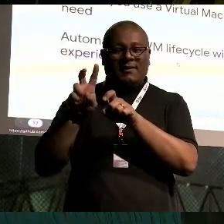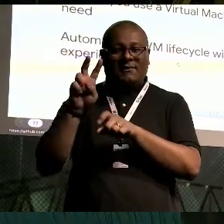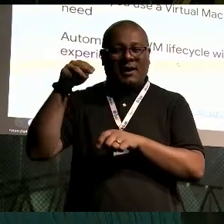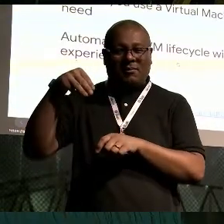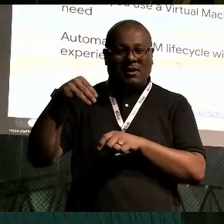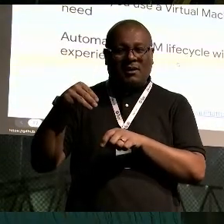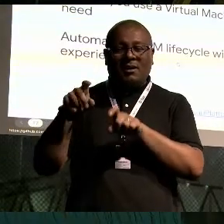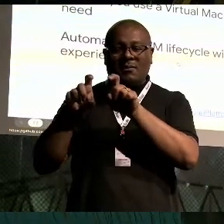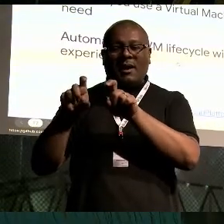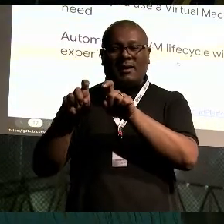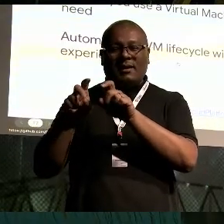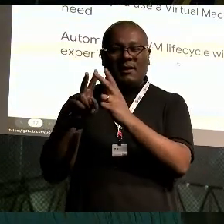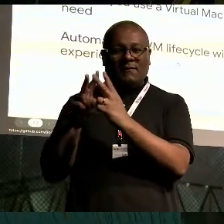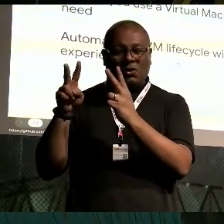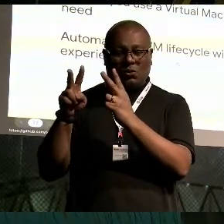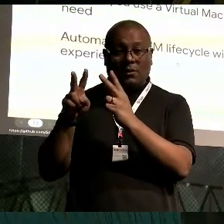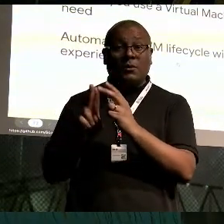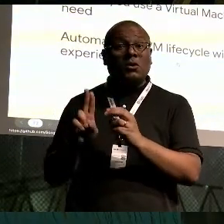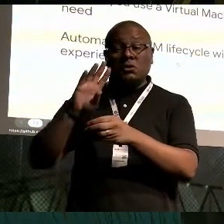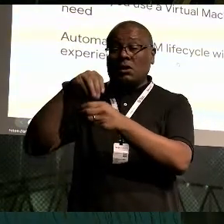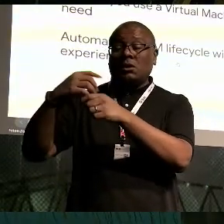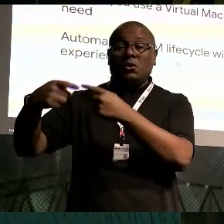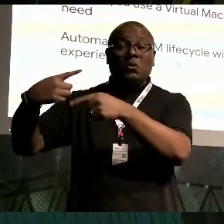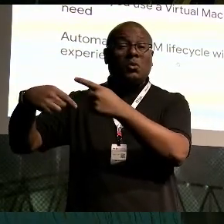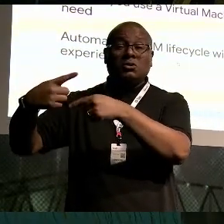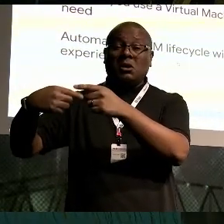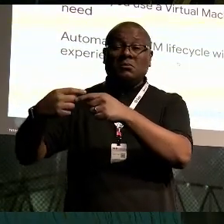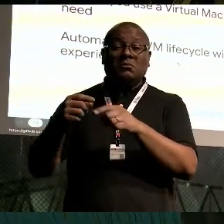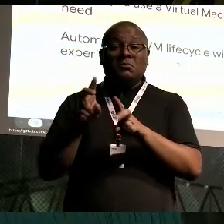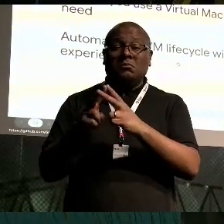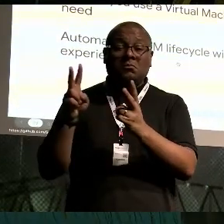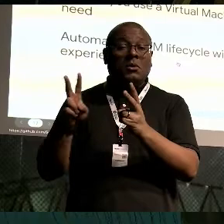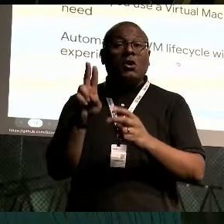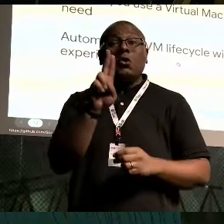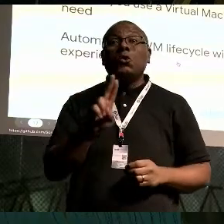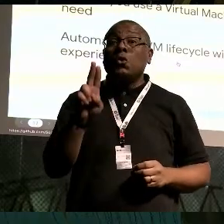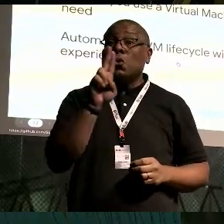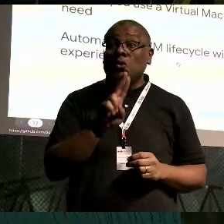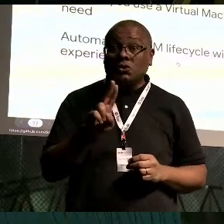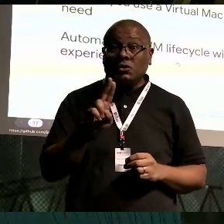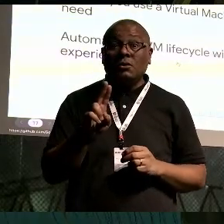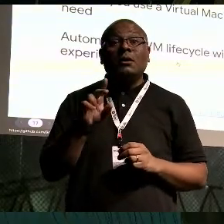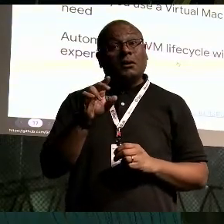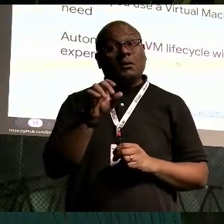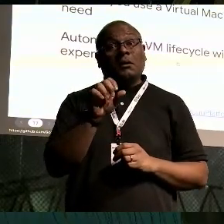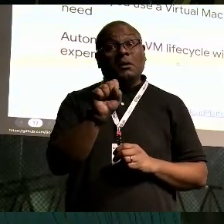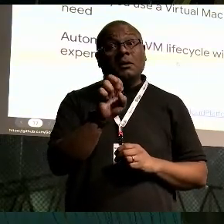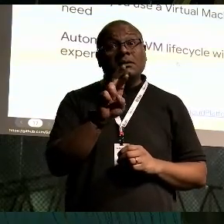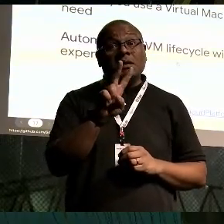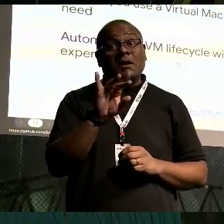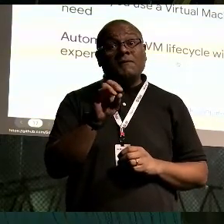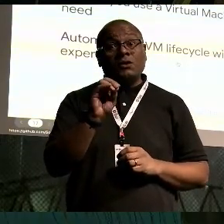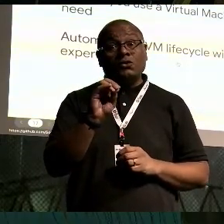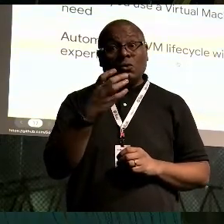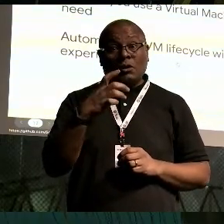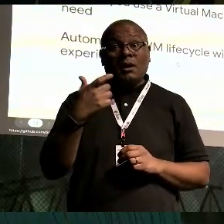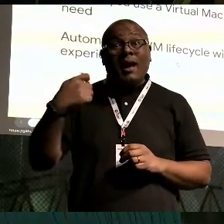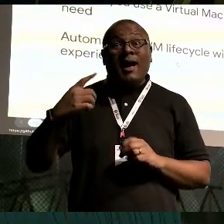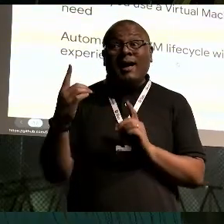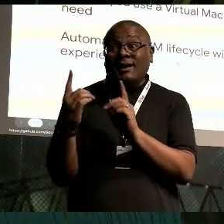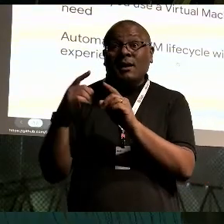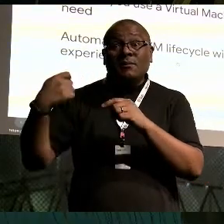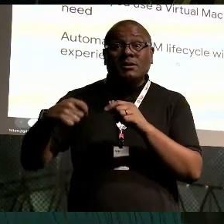then delete the VM and return the result. So this way, you're using servers that you need, but you're